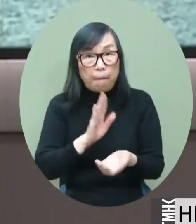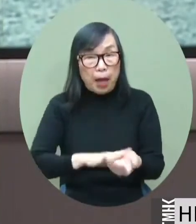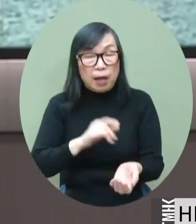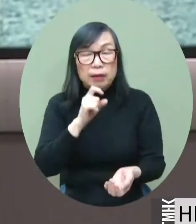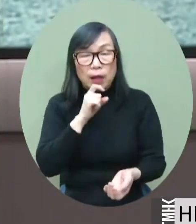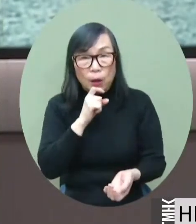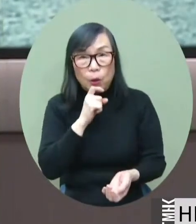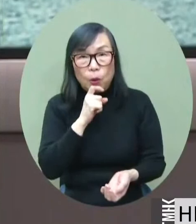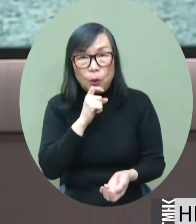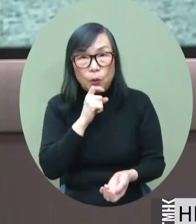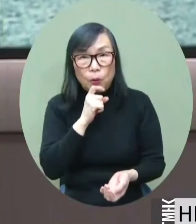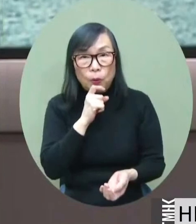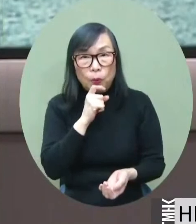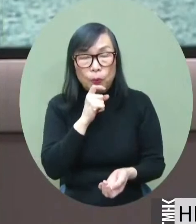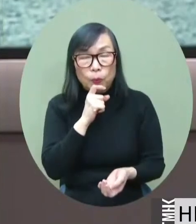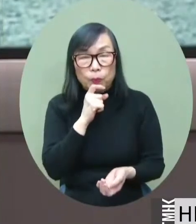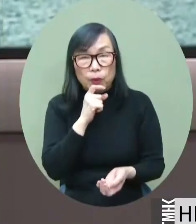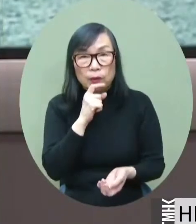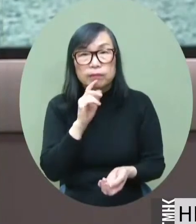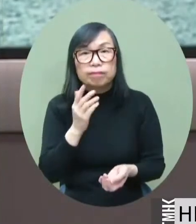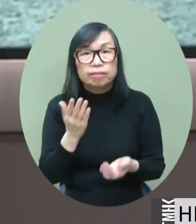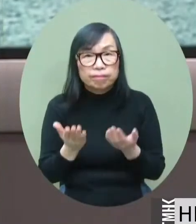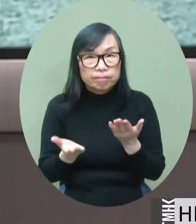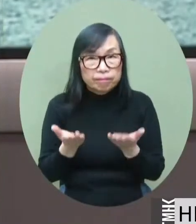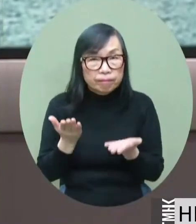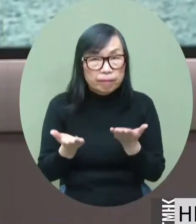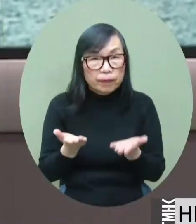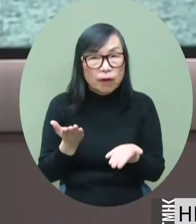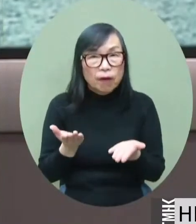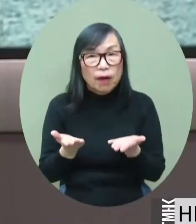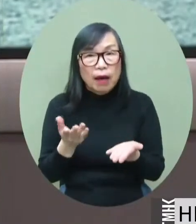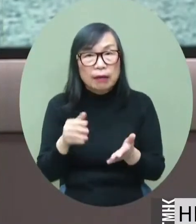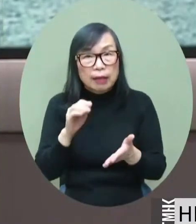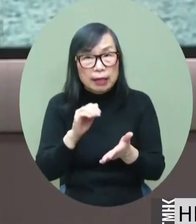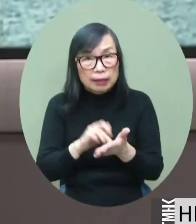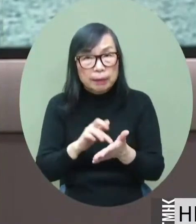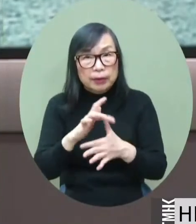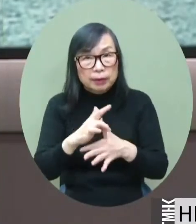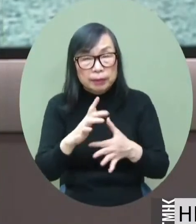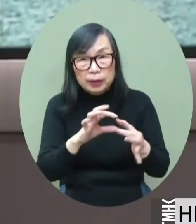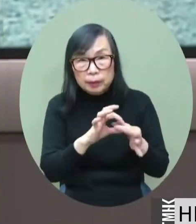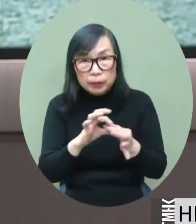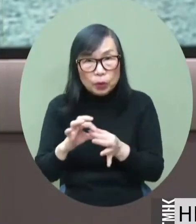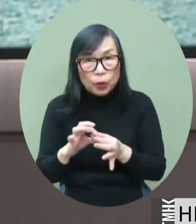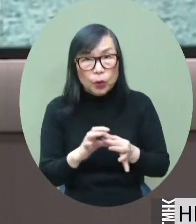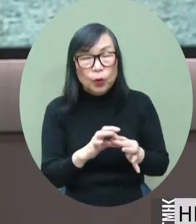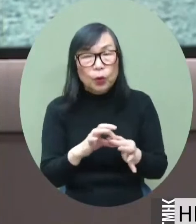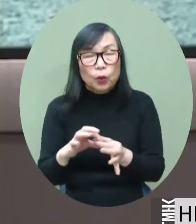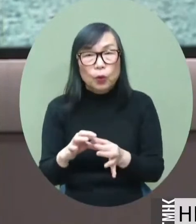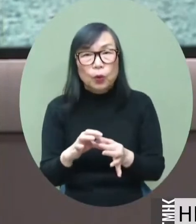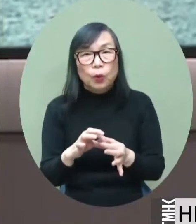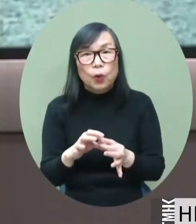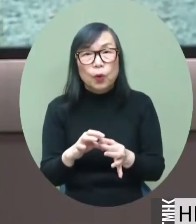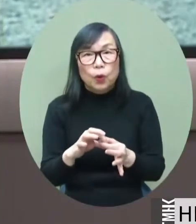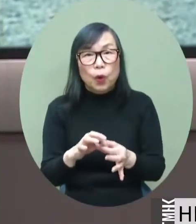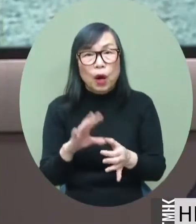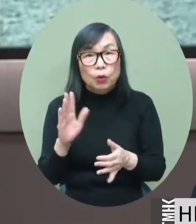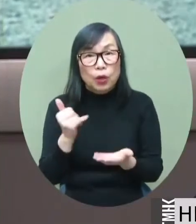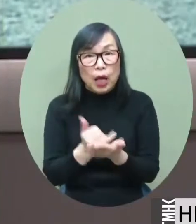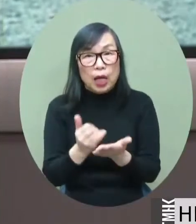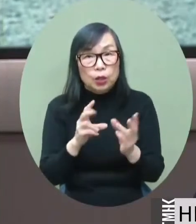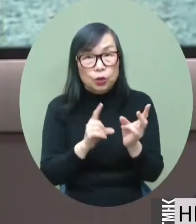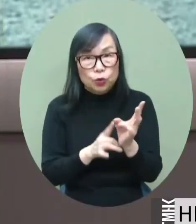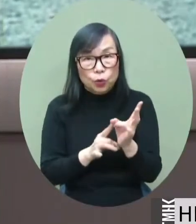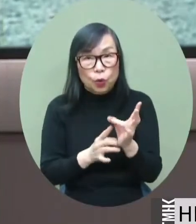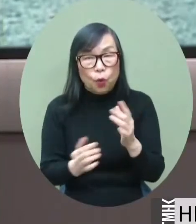close contacts of confirmed cases. They have the option of taking the examinations in Spanish space. I don't